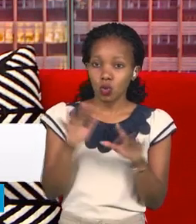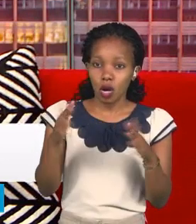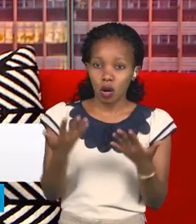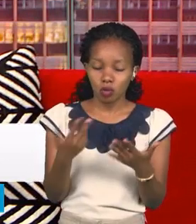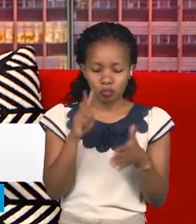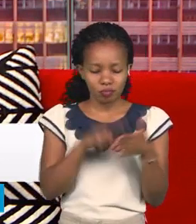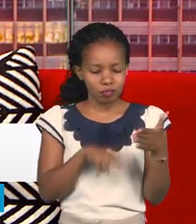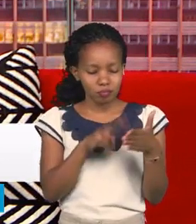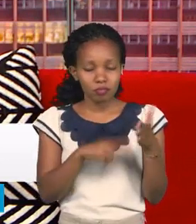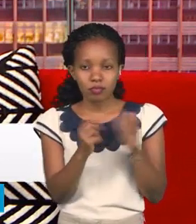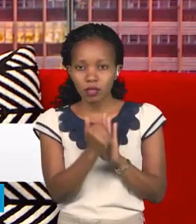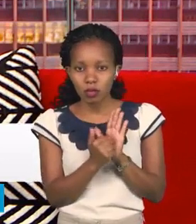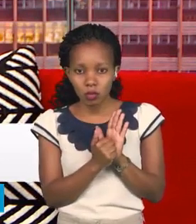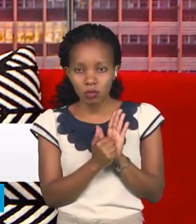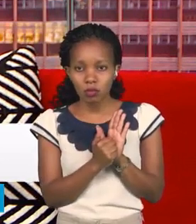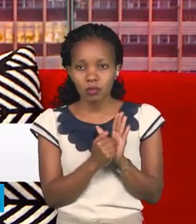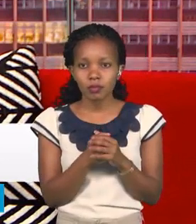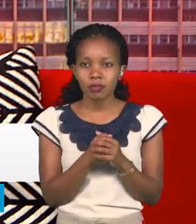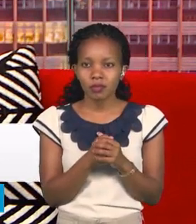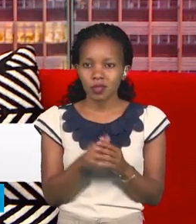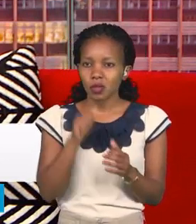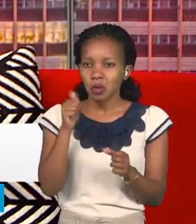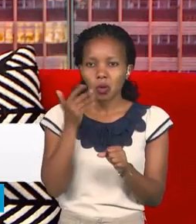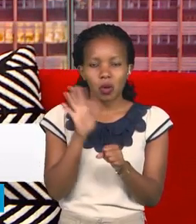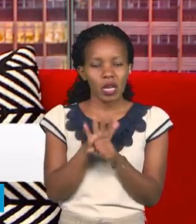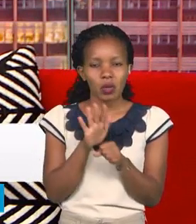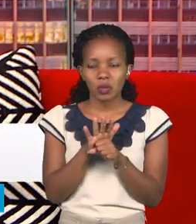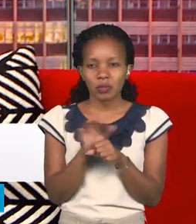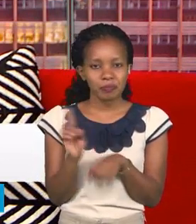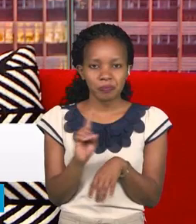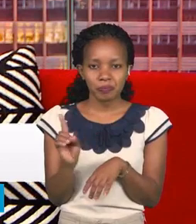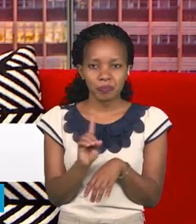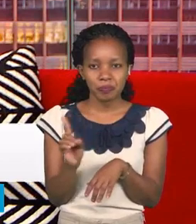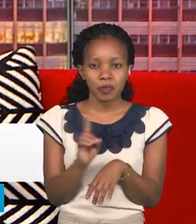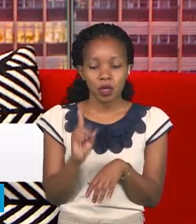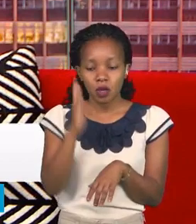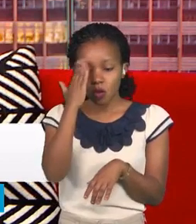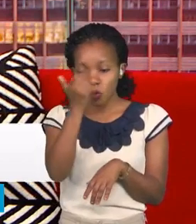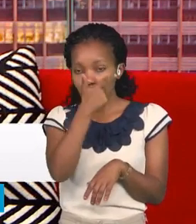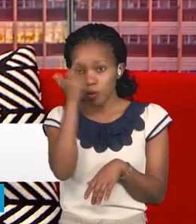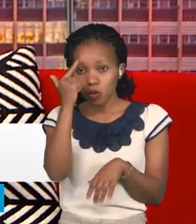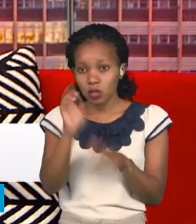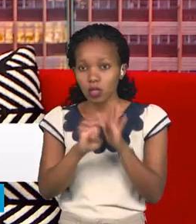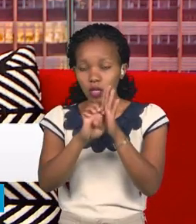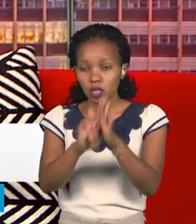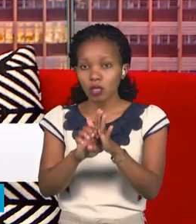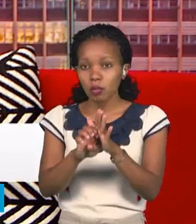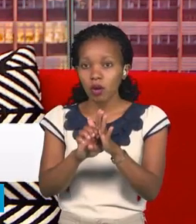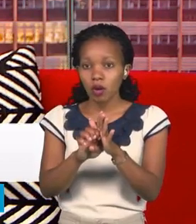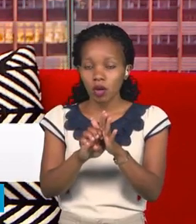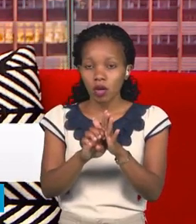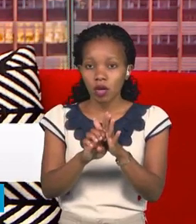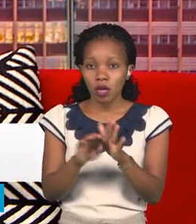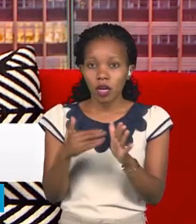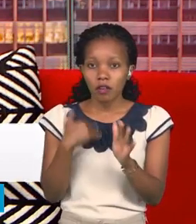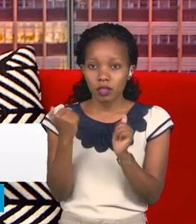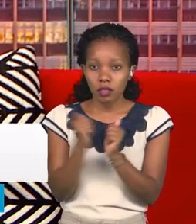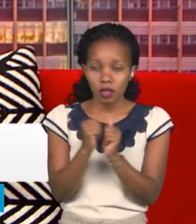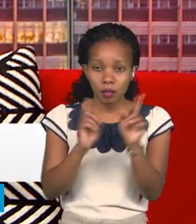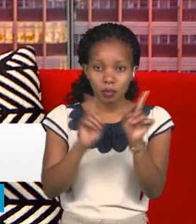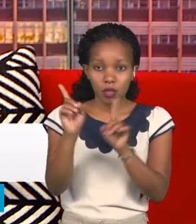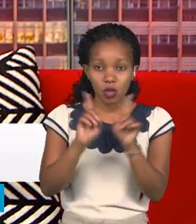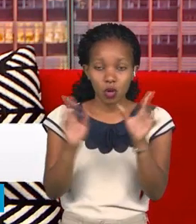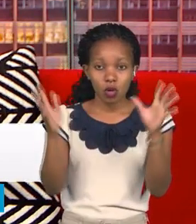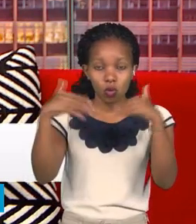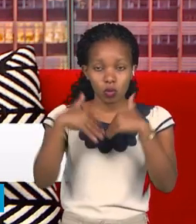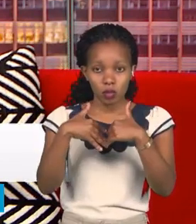and not much. Because like for example when I attend World Medical Tourism